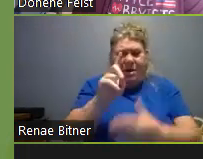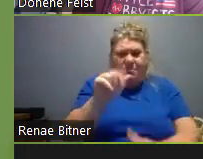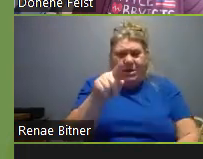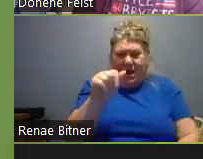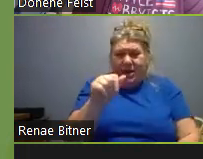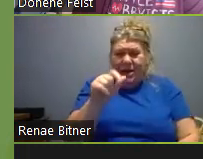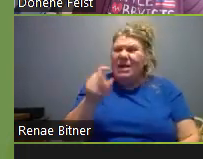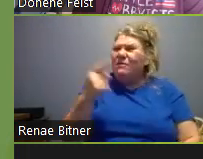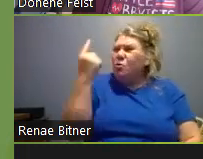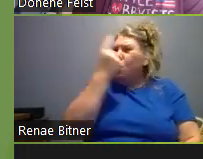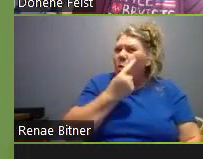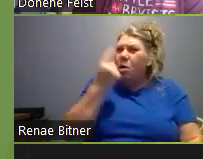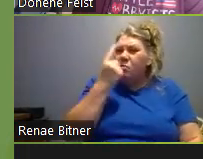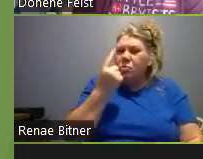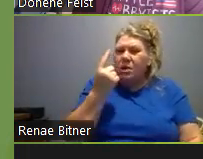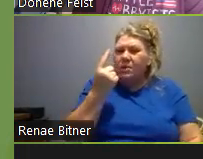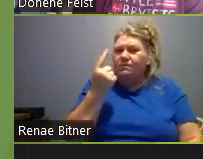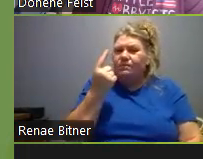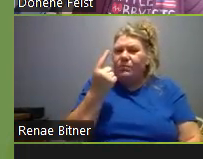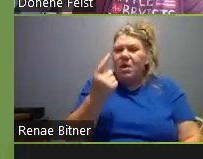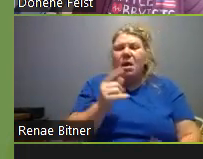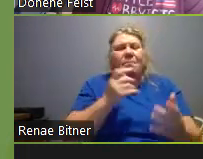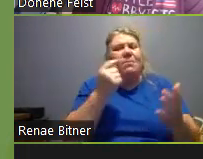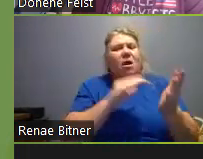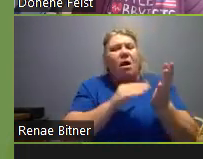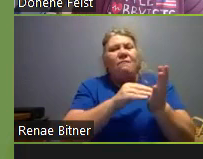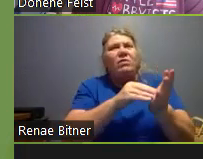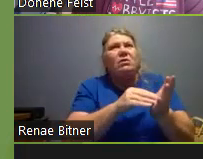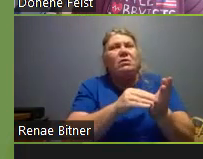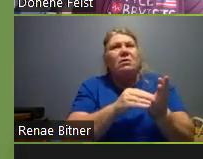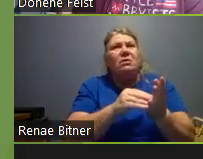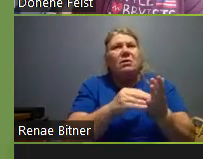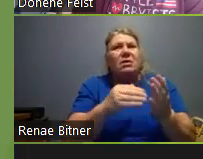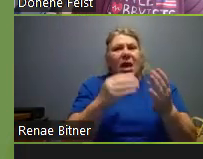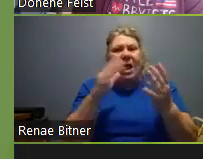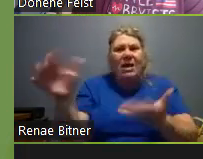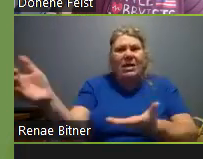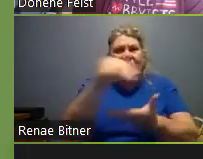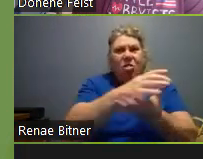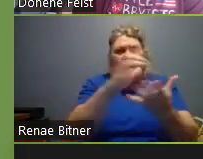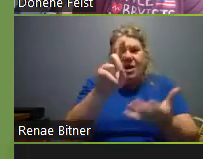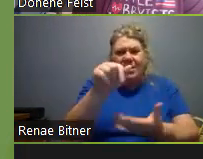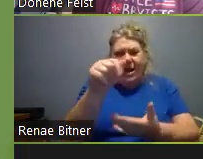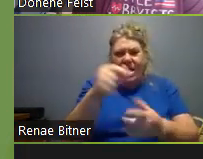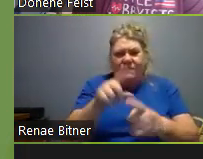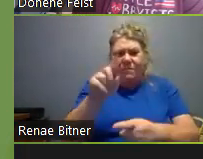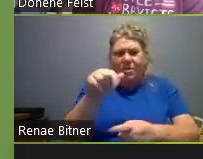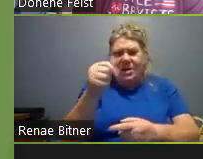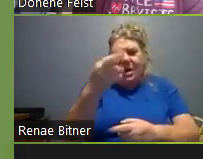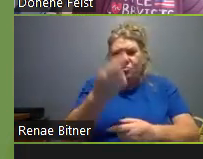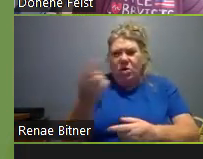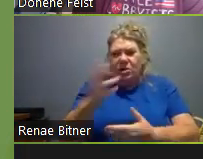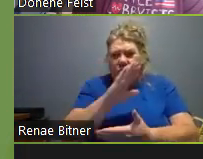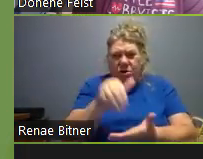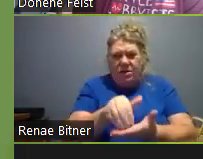you're curious about where, a lot of times I will get a lot of data from the Data Resource Center for Children and Adolescent Health. They're